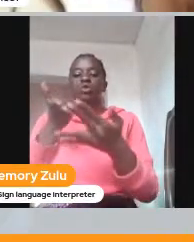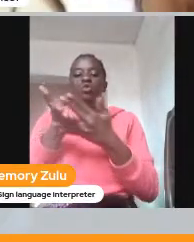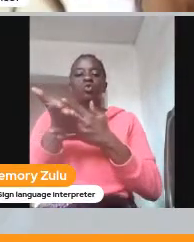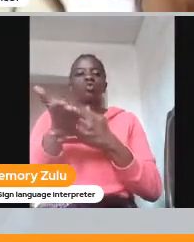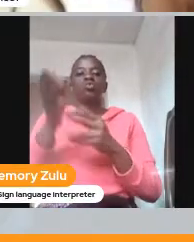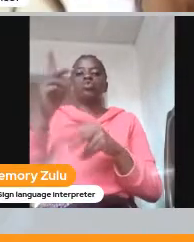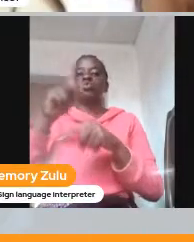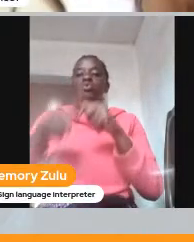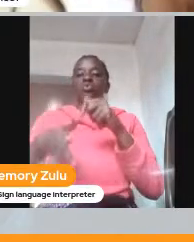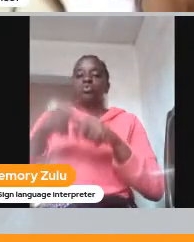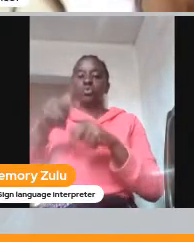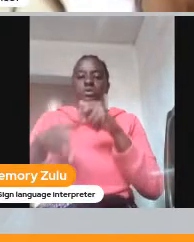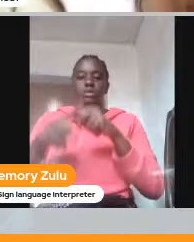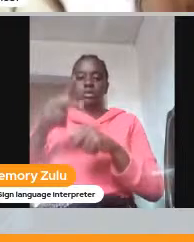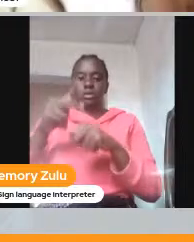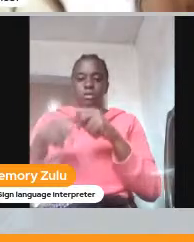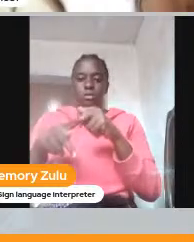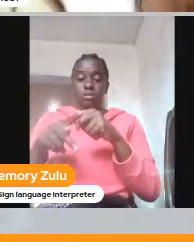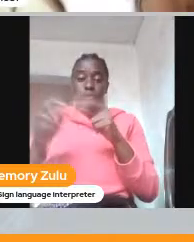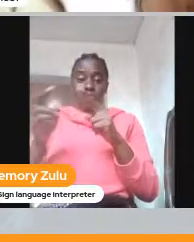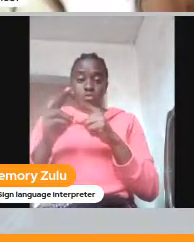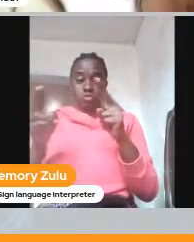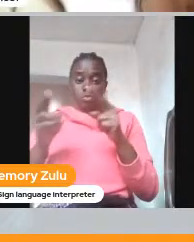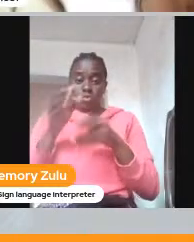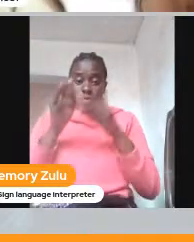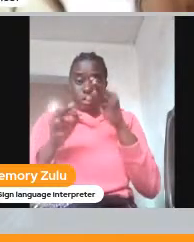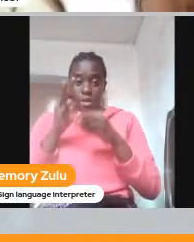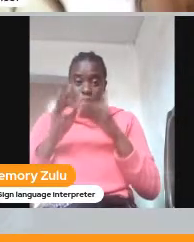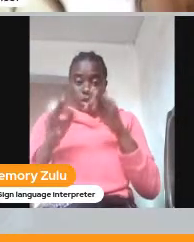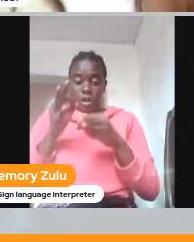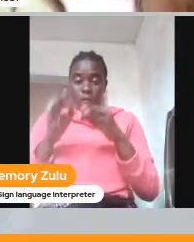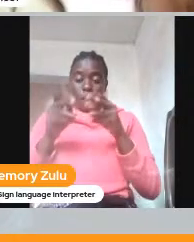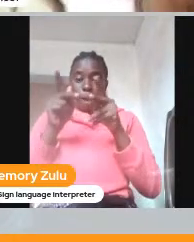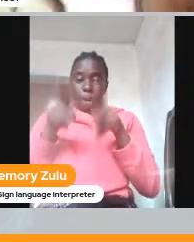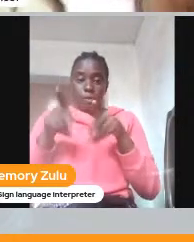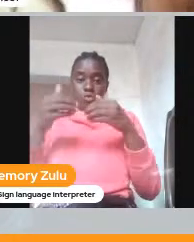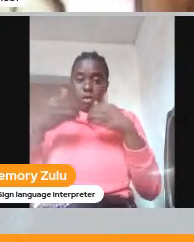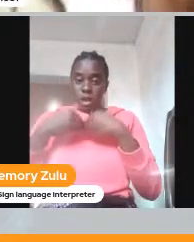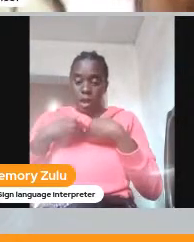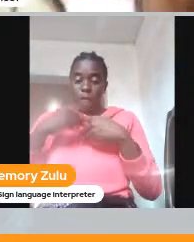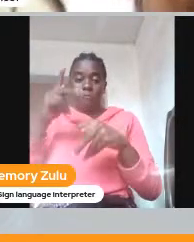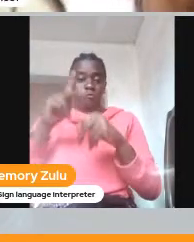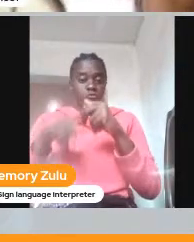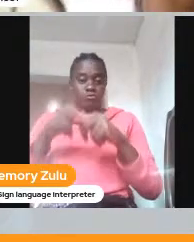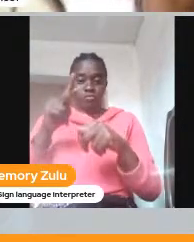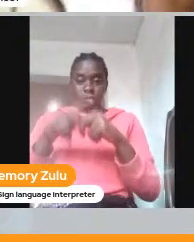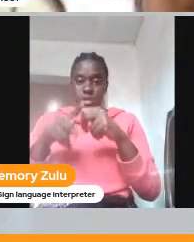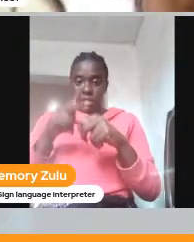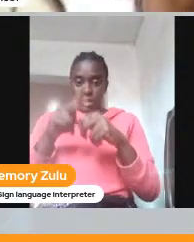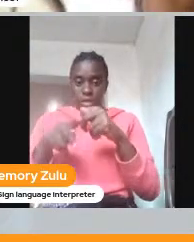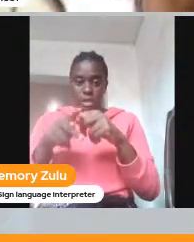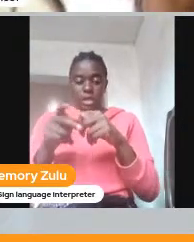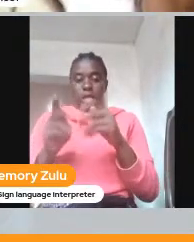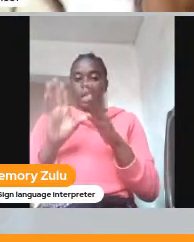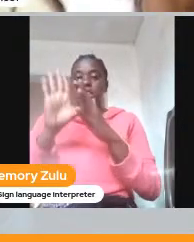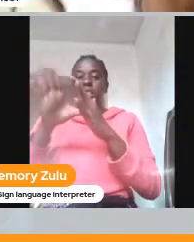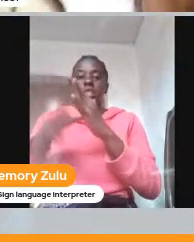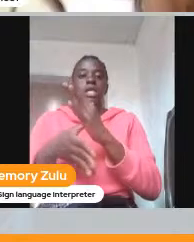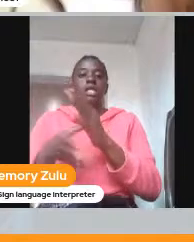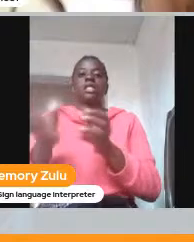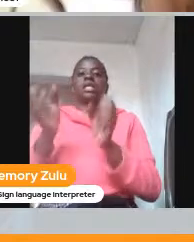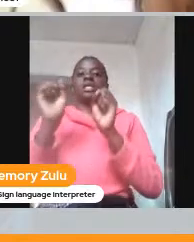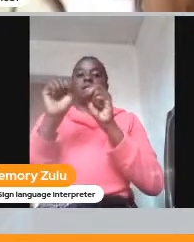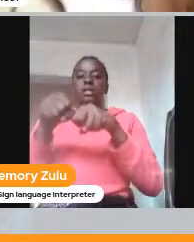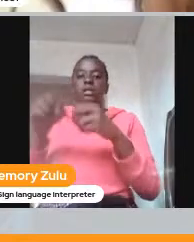the STIs, and also the lifestyle of someone. If someone is